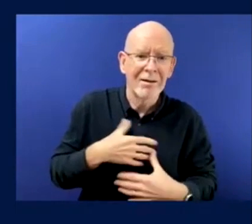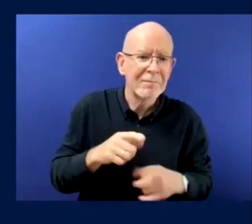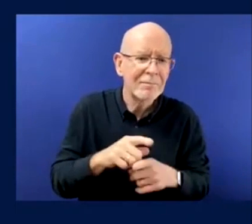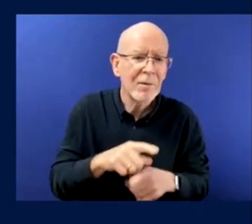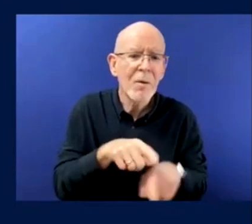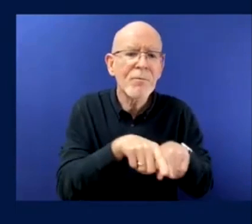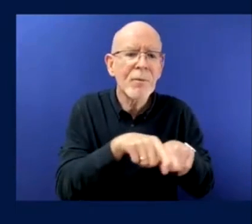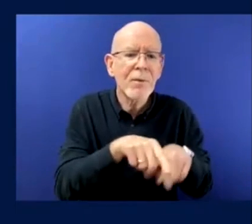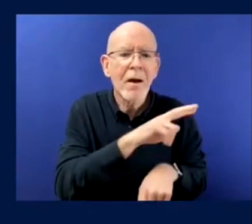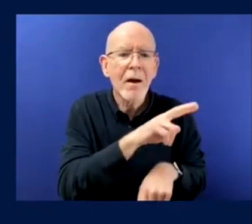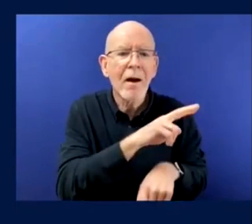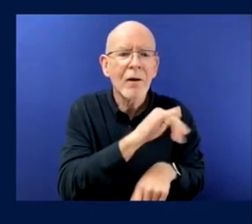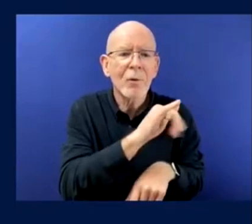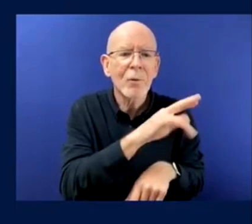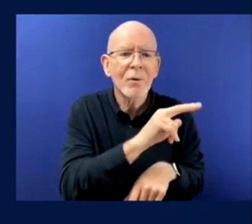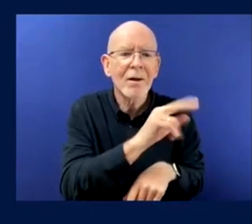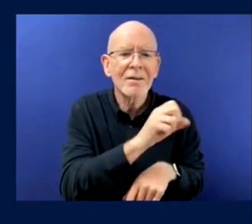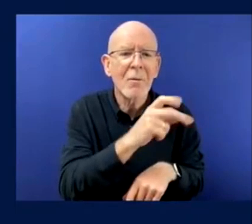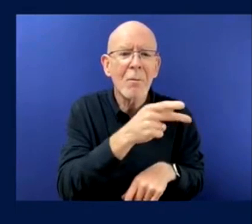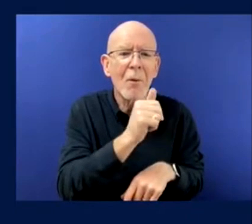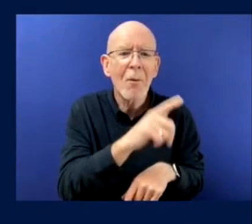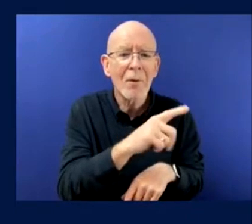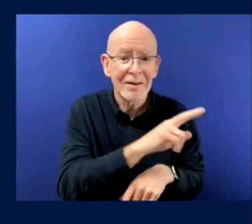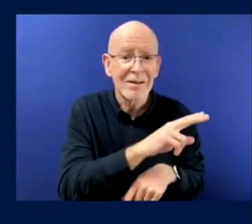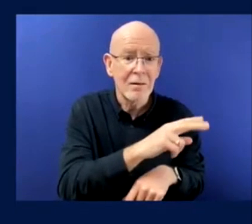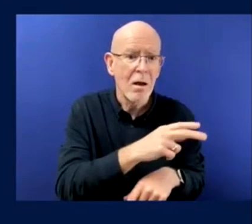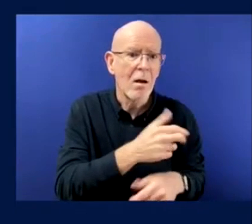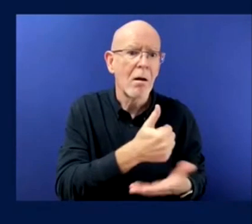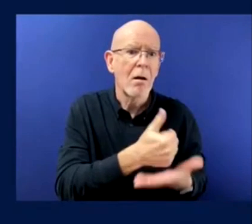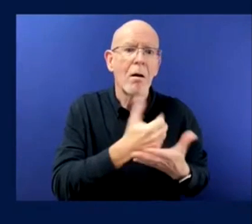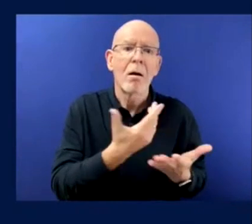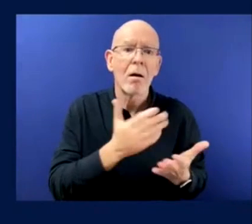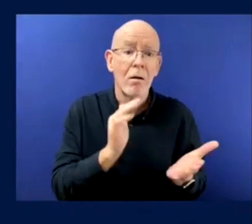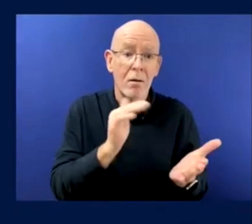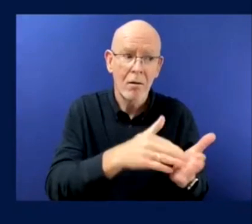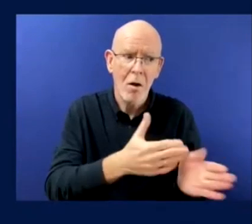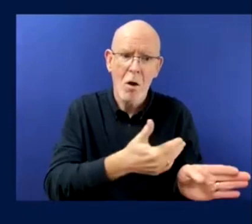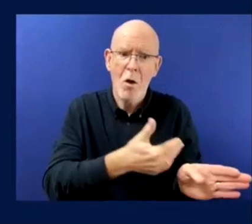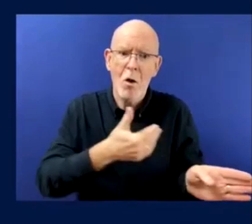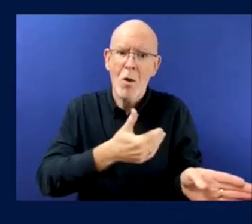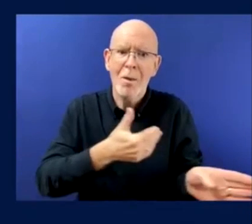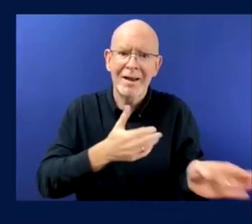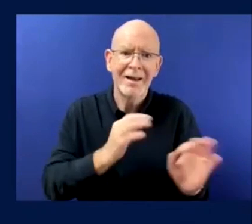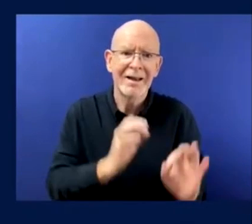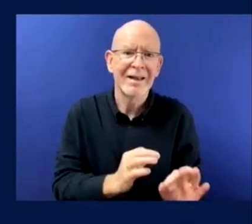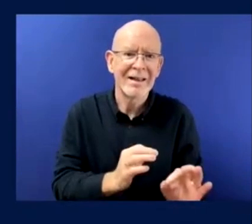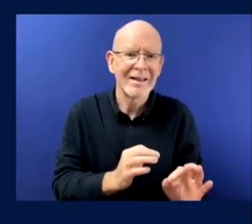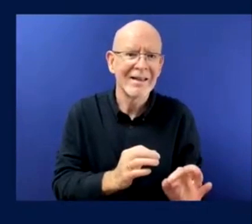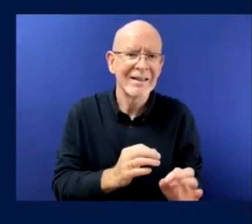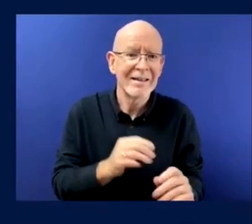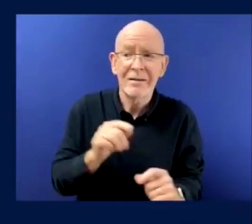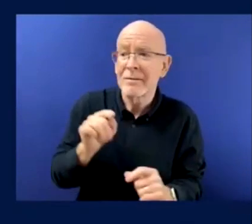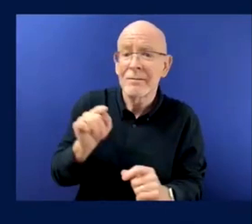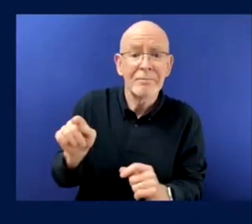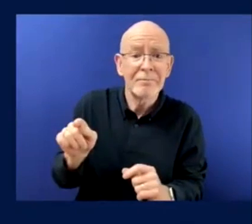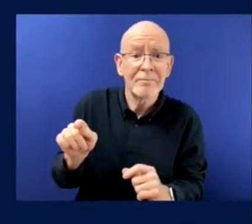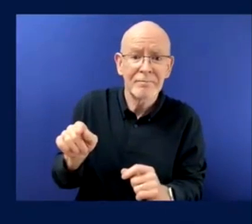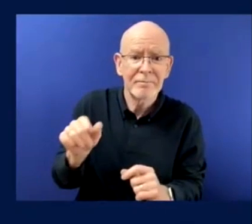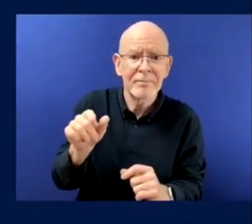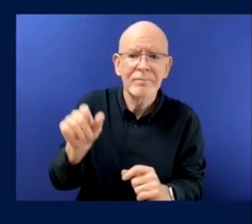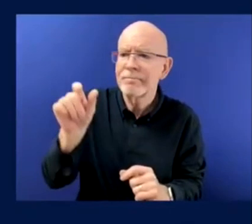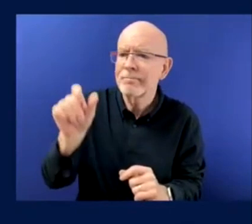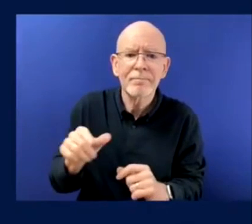into his seat and to reduce his anxiety levels. And I really want to promote this kind of flexible, person-centered